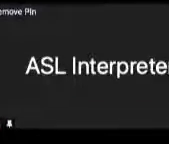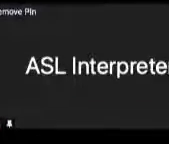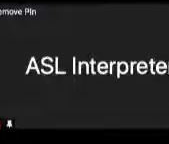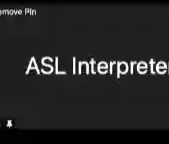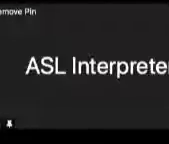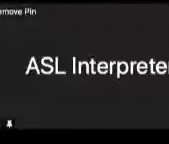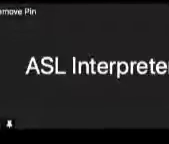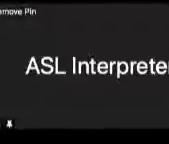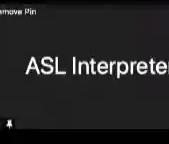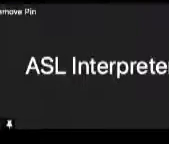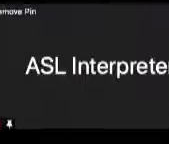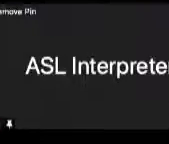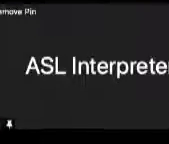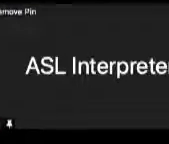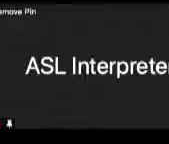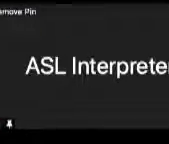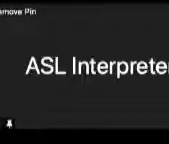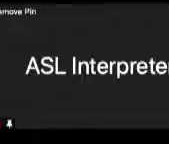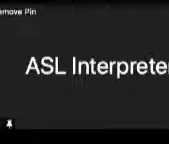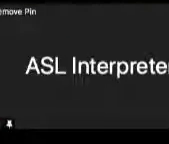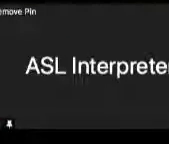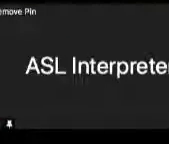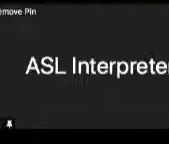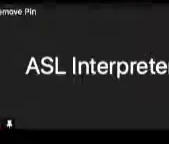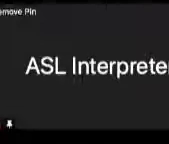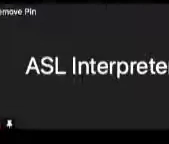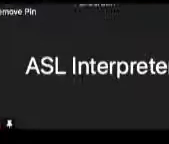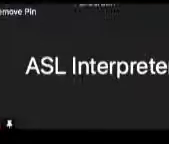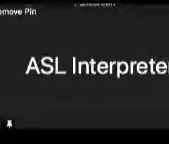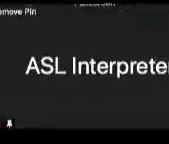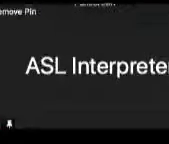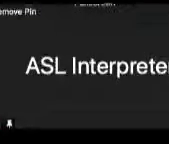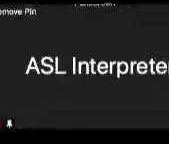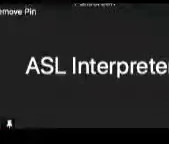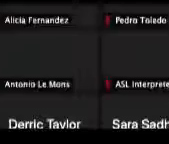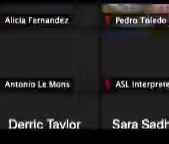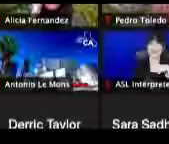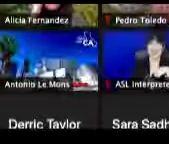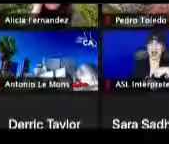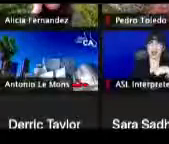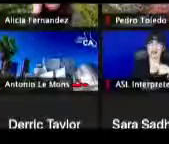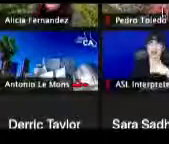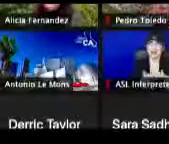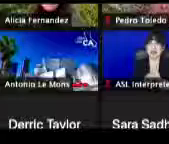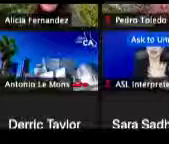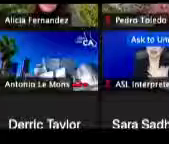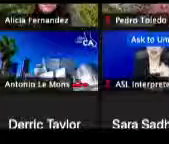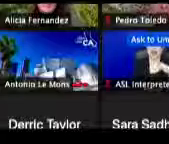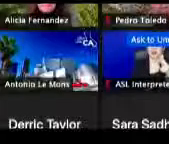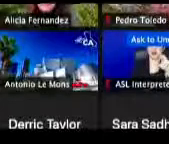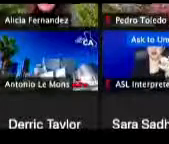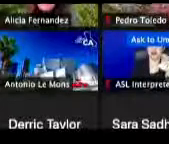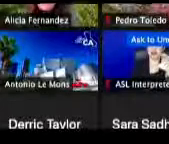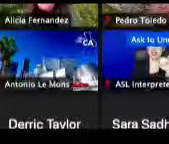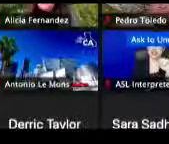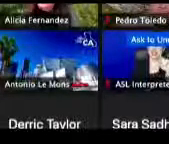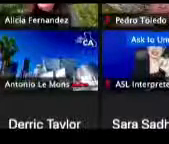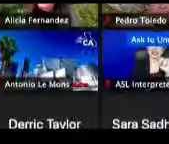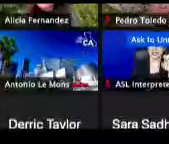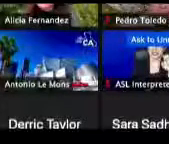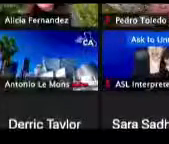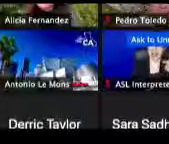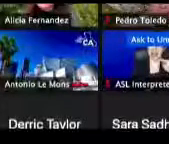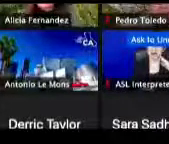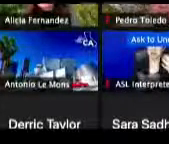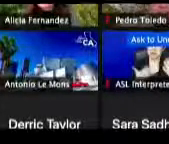And I remember I became a U.S. citizen in May or June, probably late May or